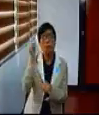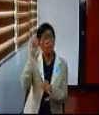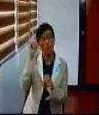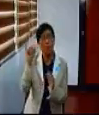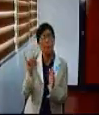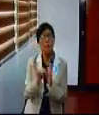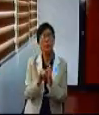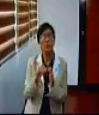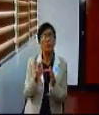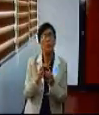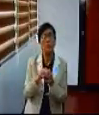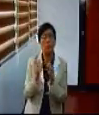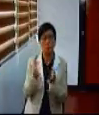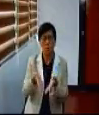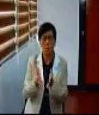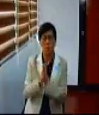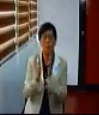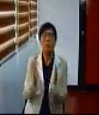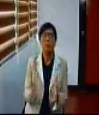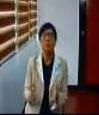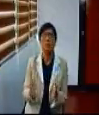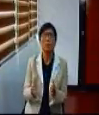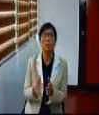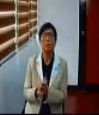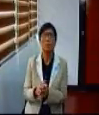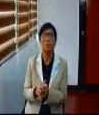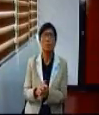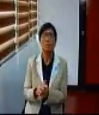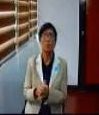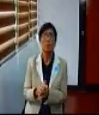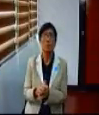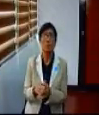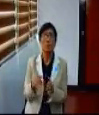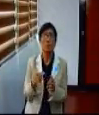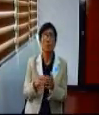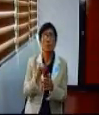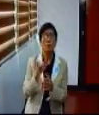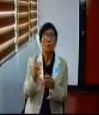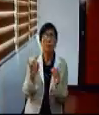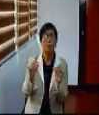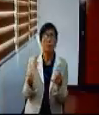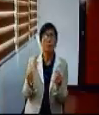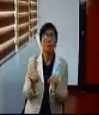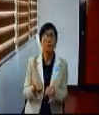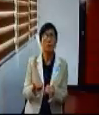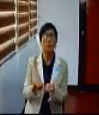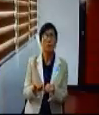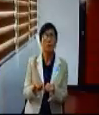of the petitioner. And I imagine this is some of the issues raised by